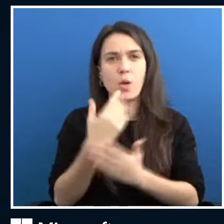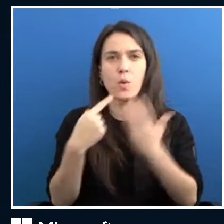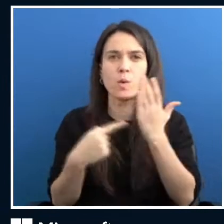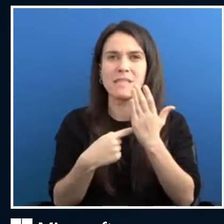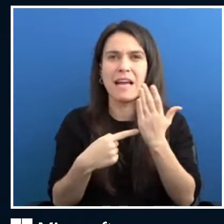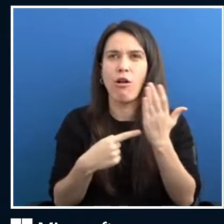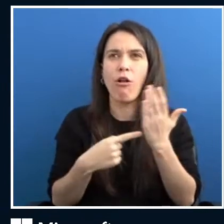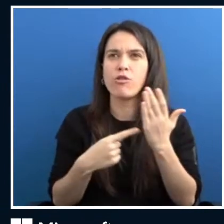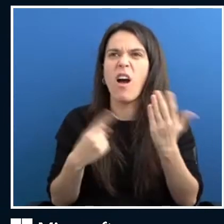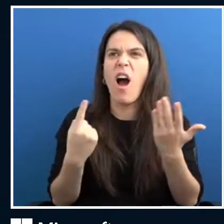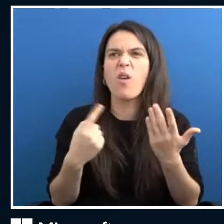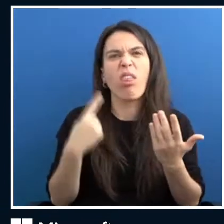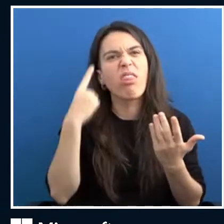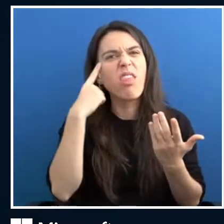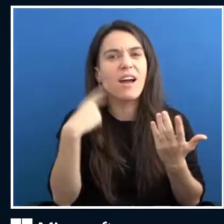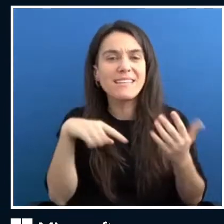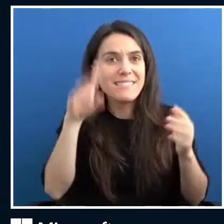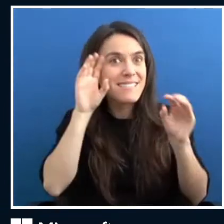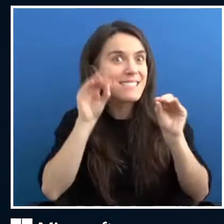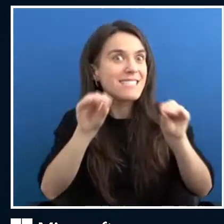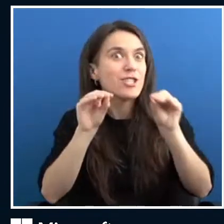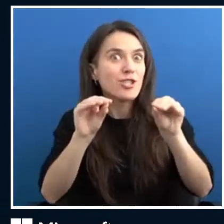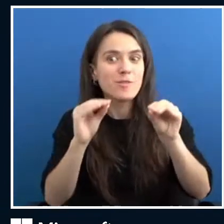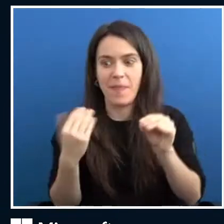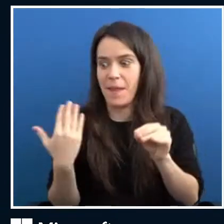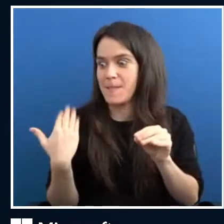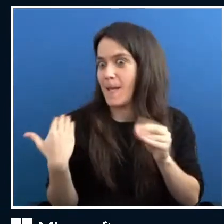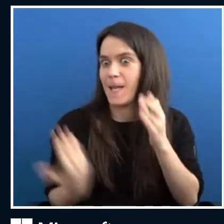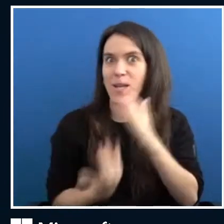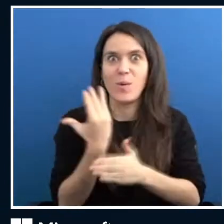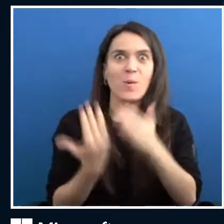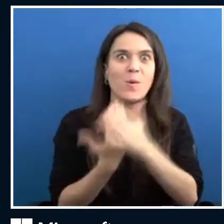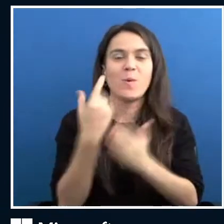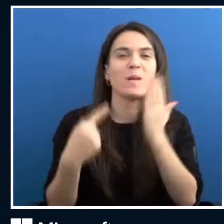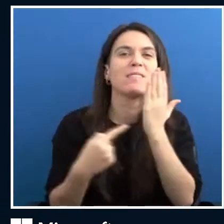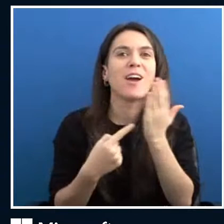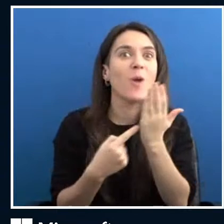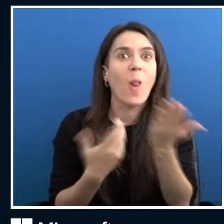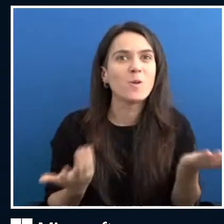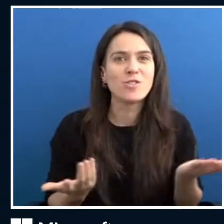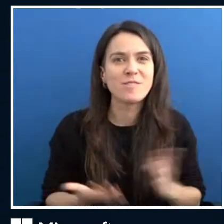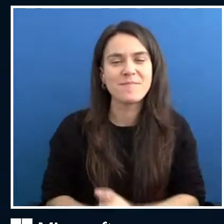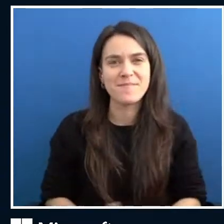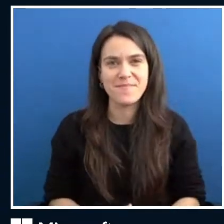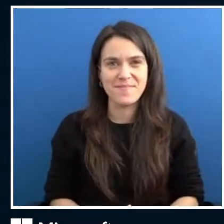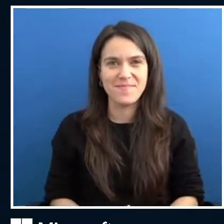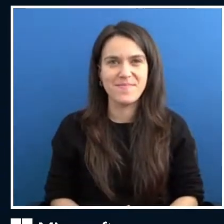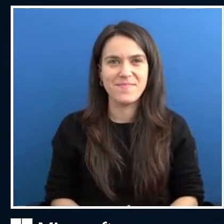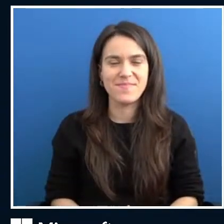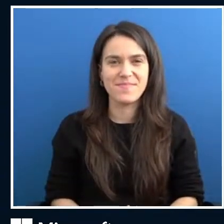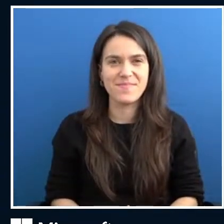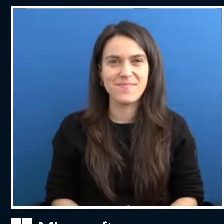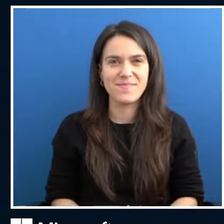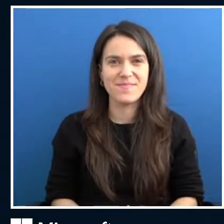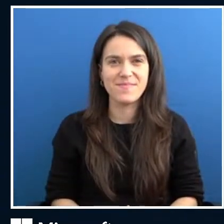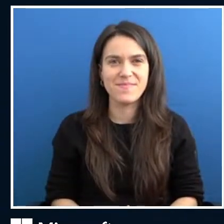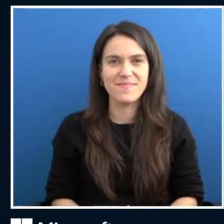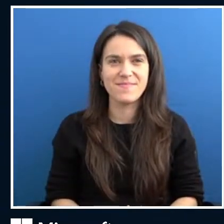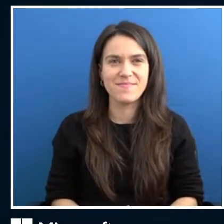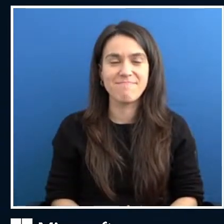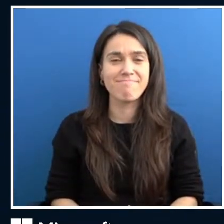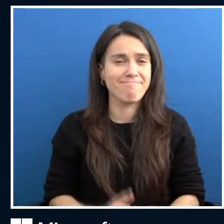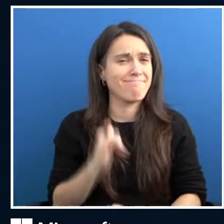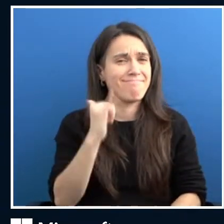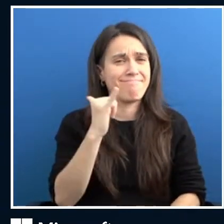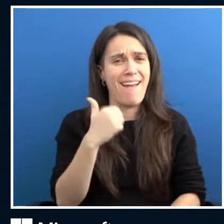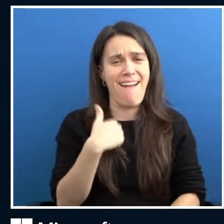finding teaching these latest technologies? Yes. Yeah, I completely agree with all the